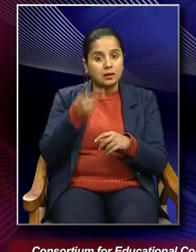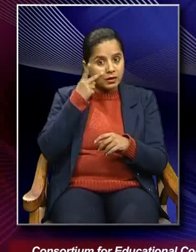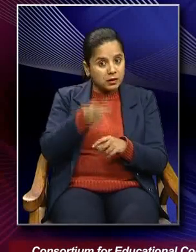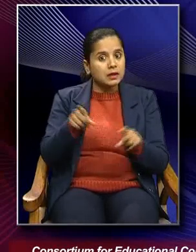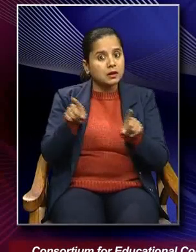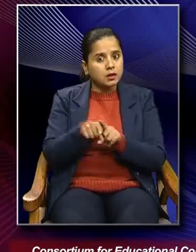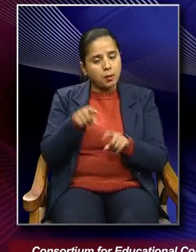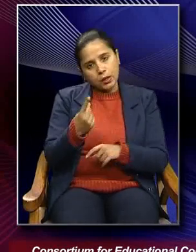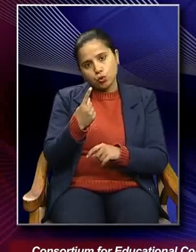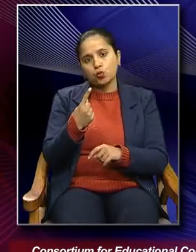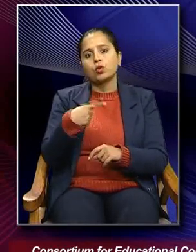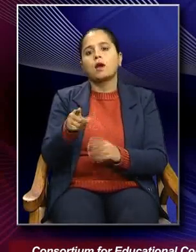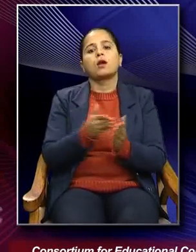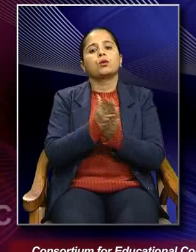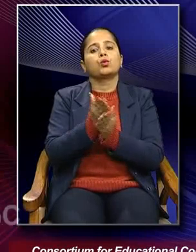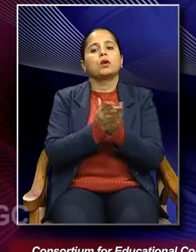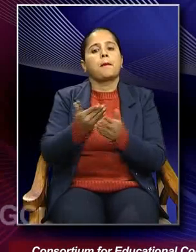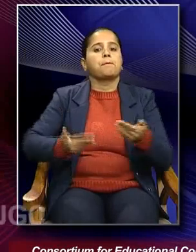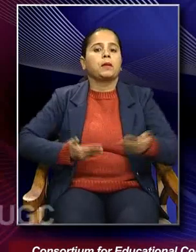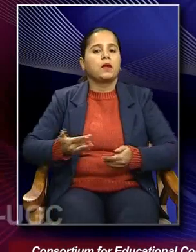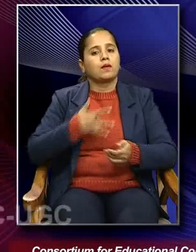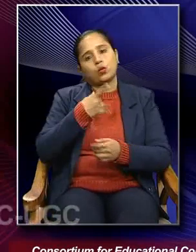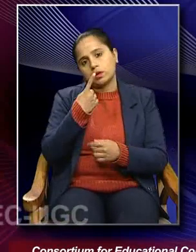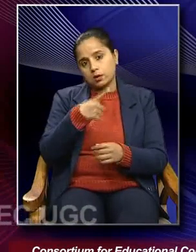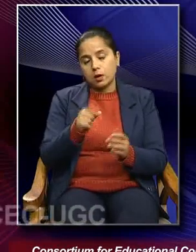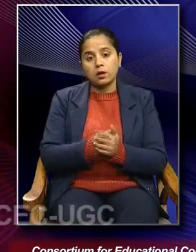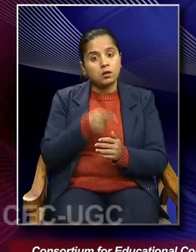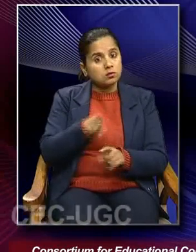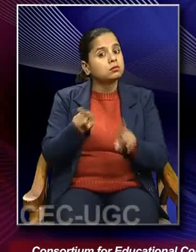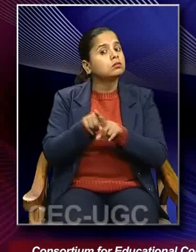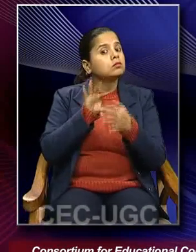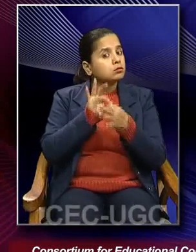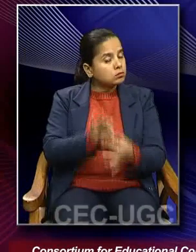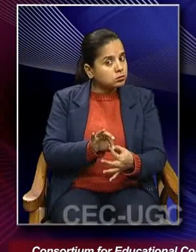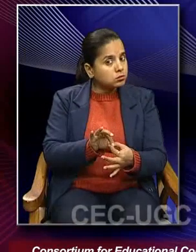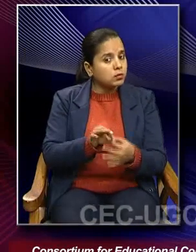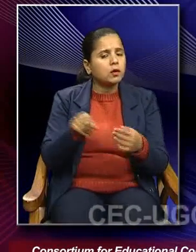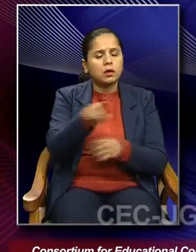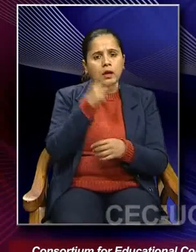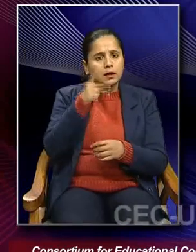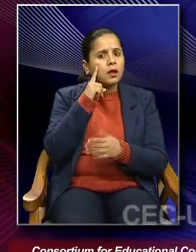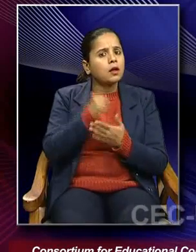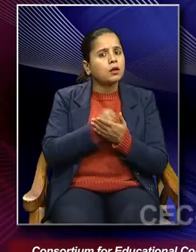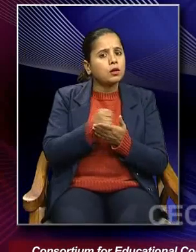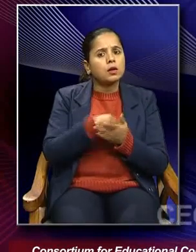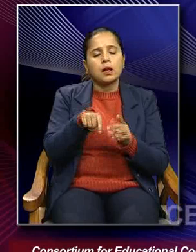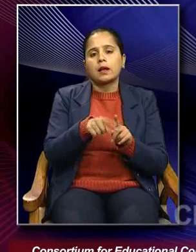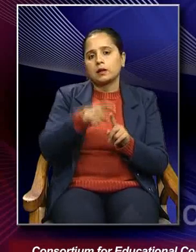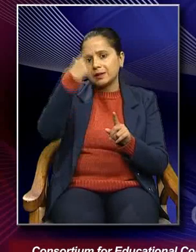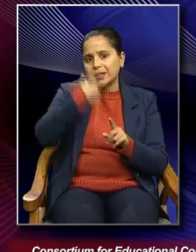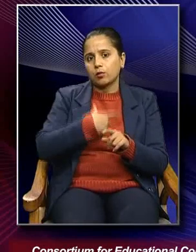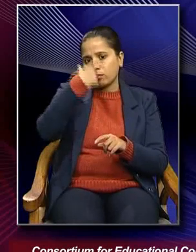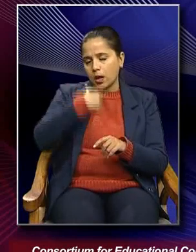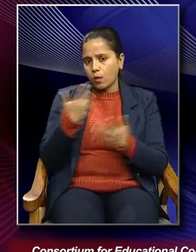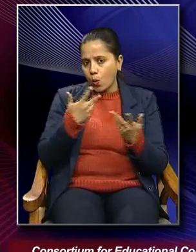is the correct pattern of behavior. So, in that sense, it tends to discipline